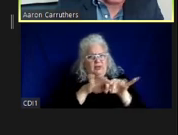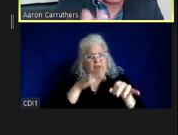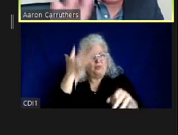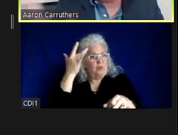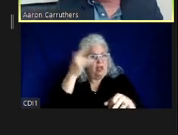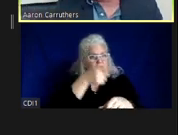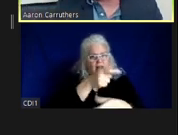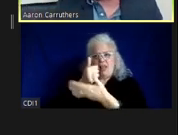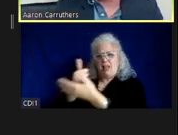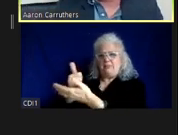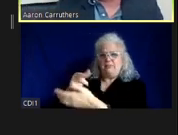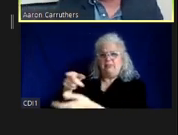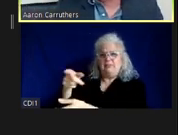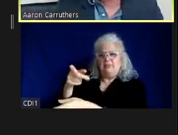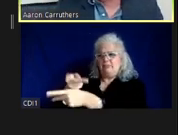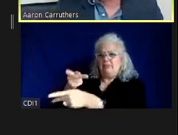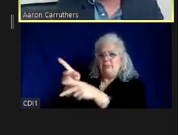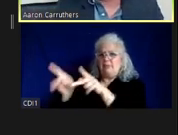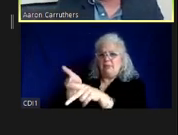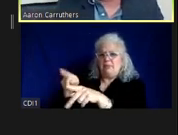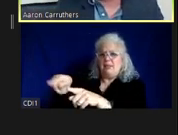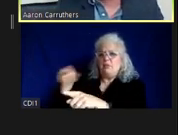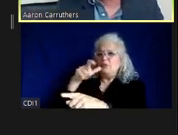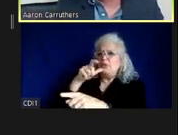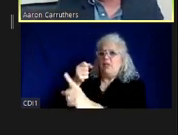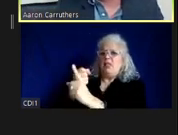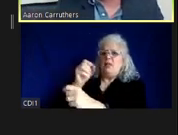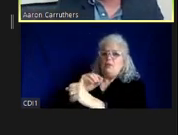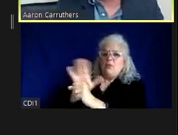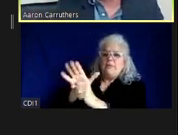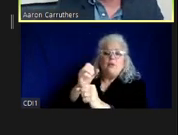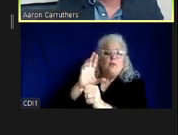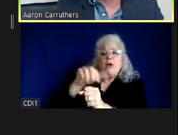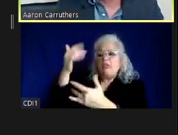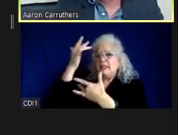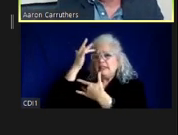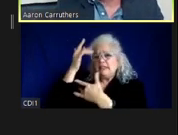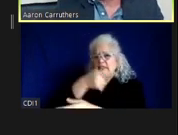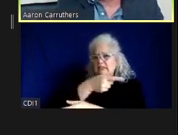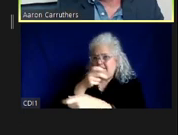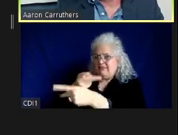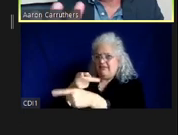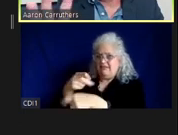they're ill with COVID, or they're ill with something else, or just need care for other reasons.